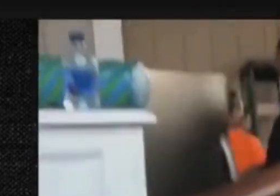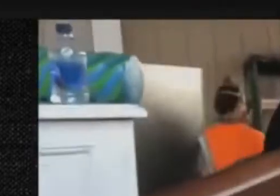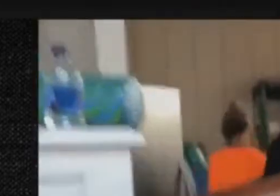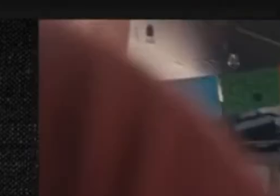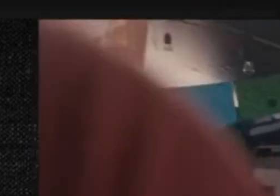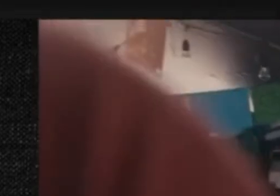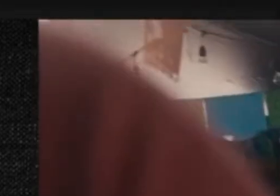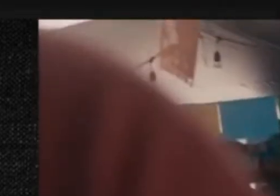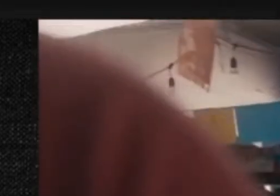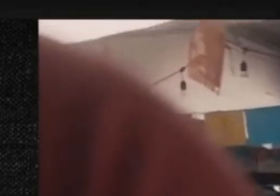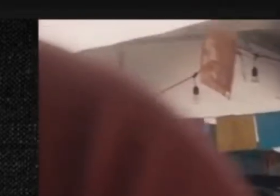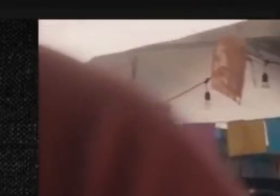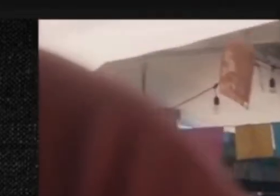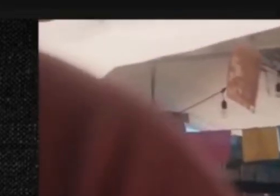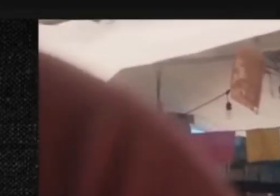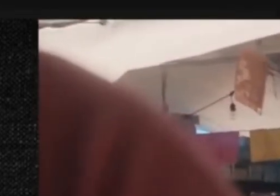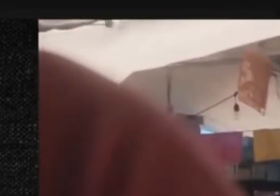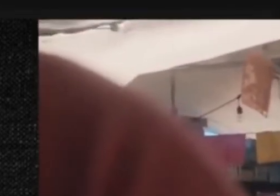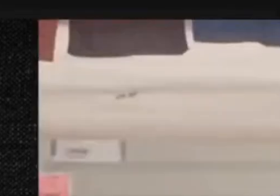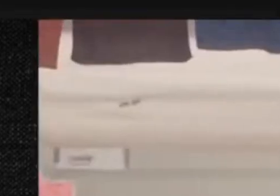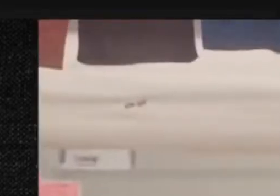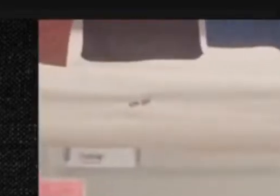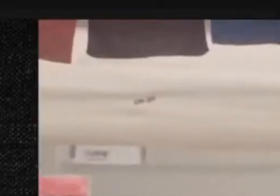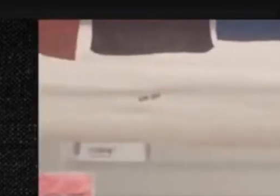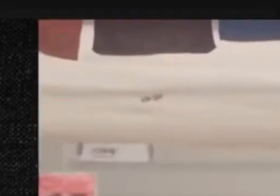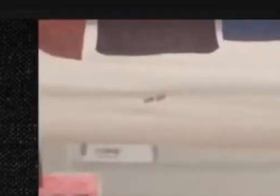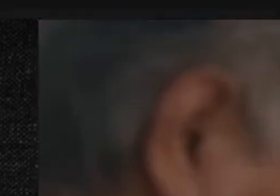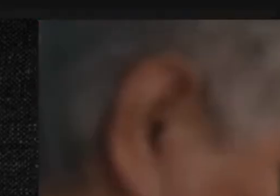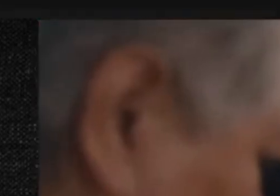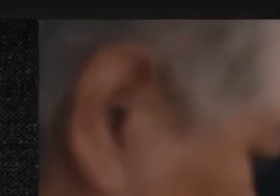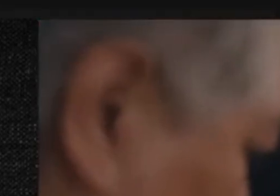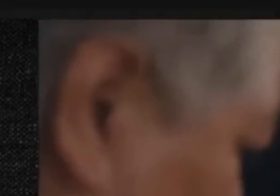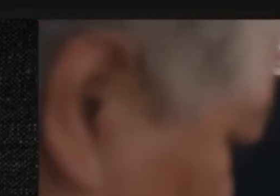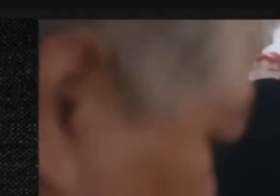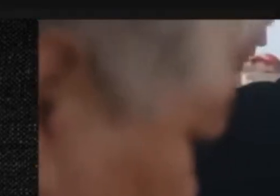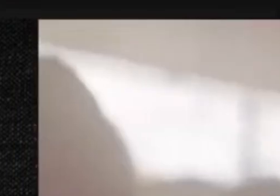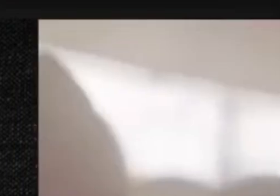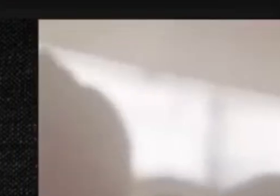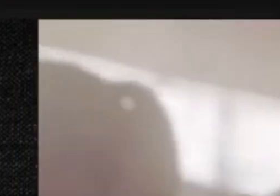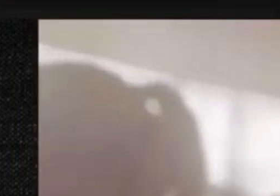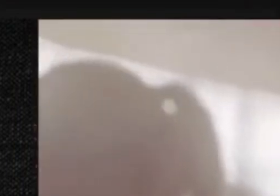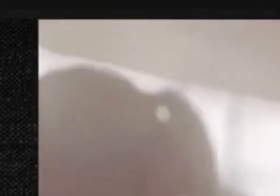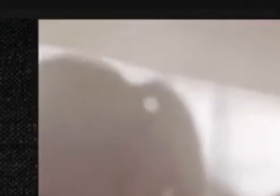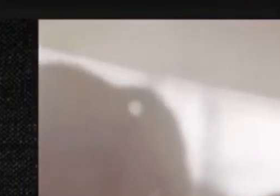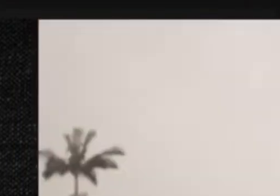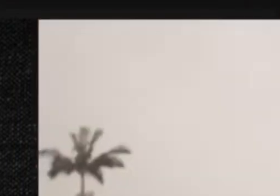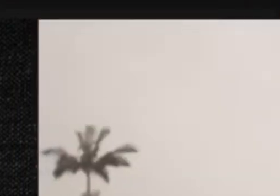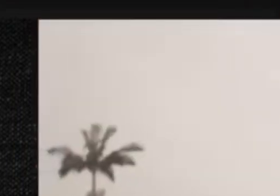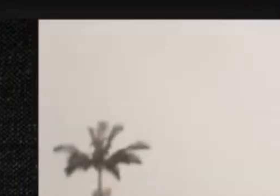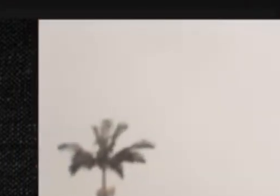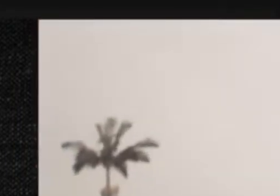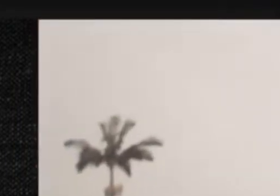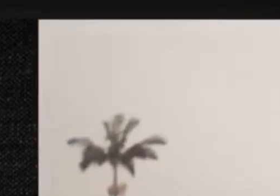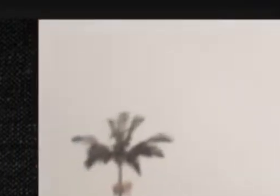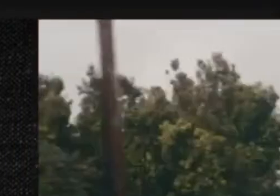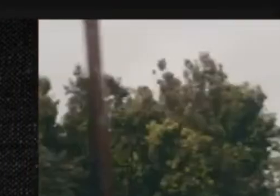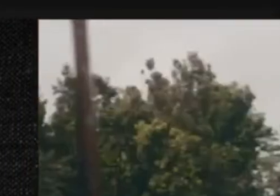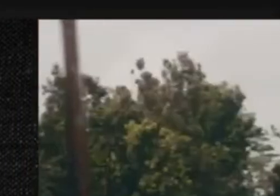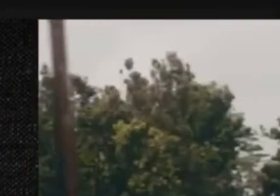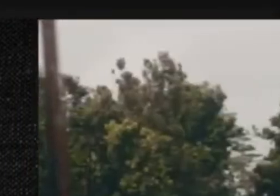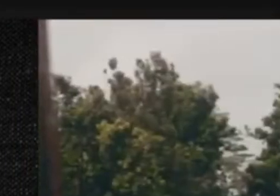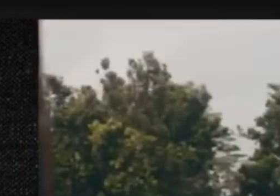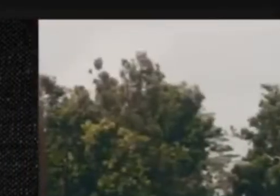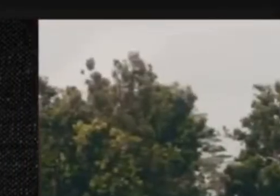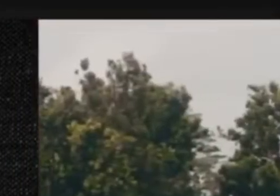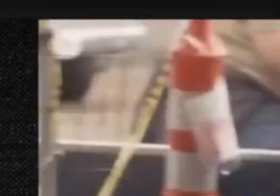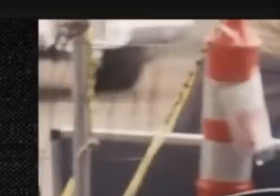It was huge. They were watching out for each other. Hello everybody, thank you for coming. Thank you for the support from everybody. As we go through this,